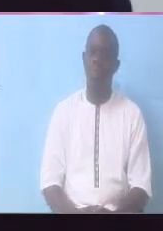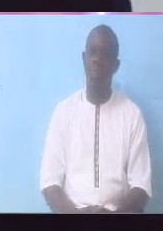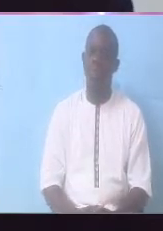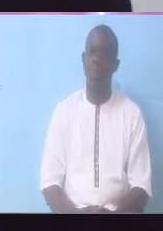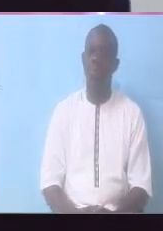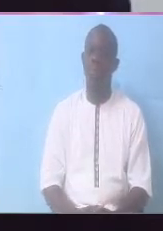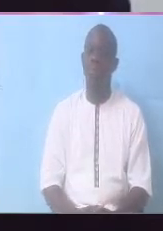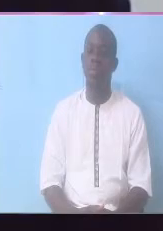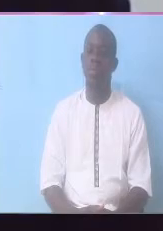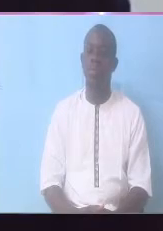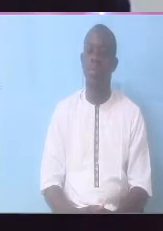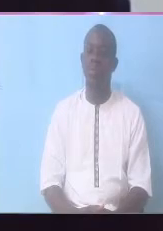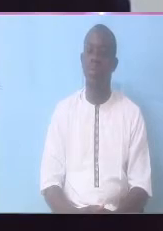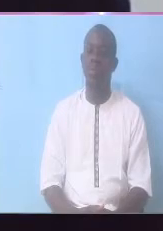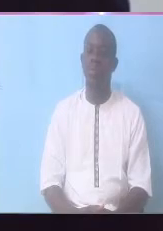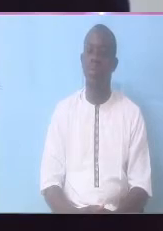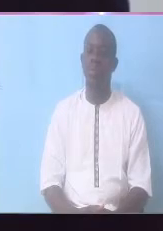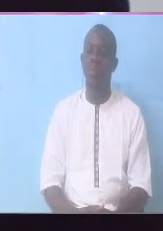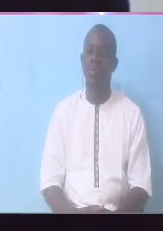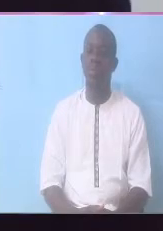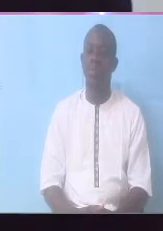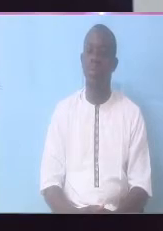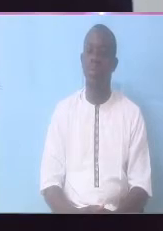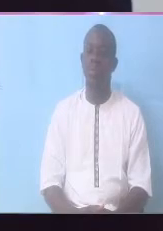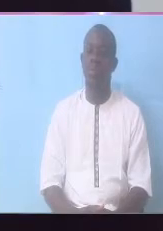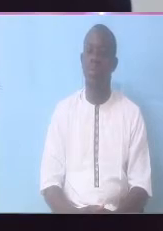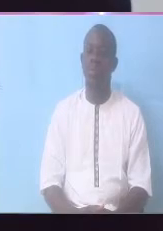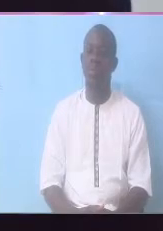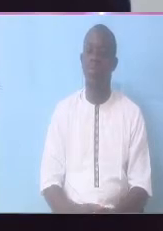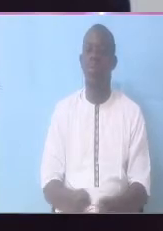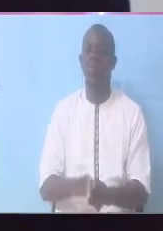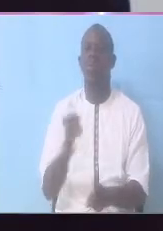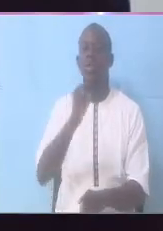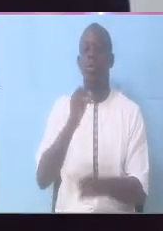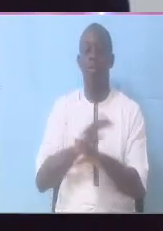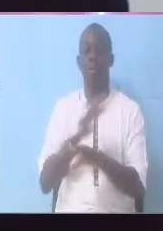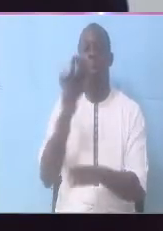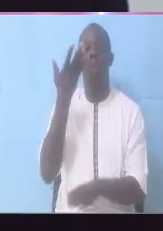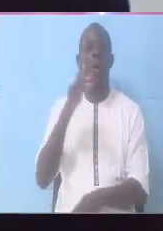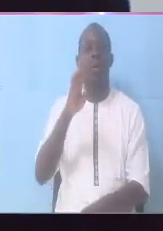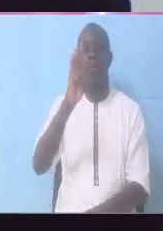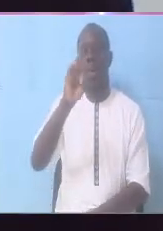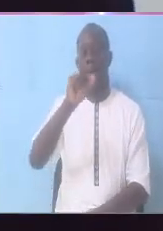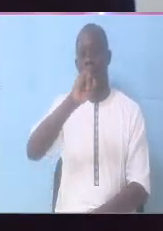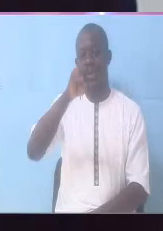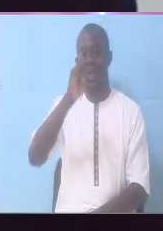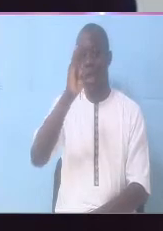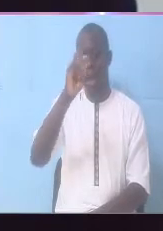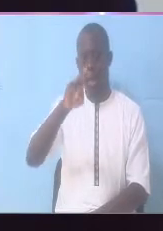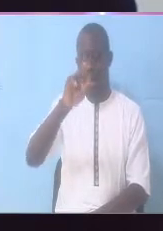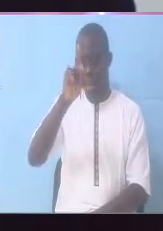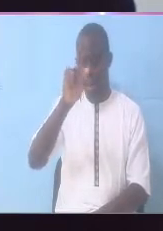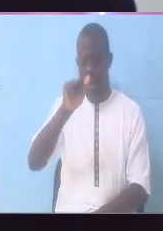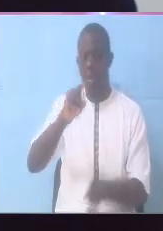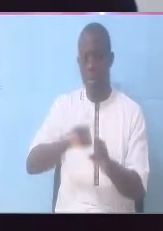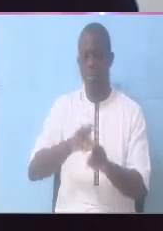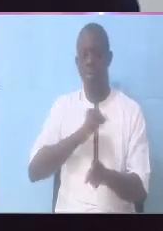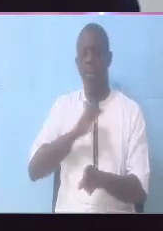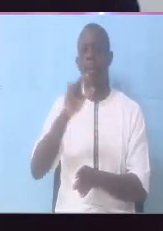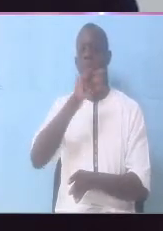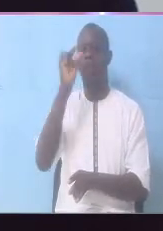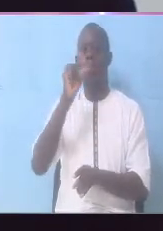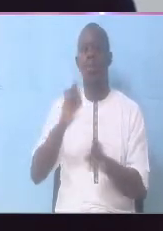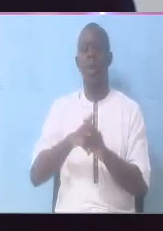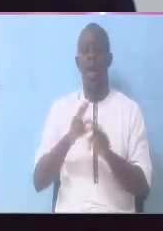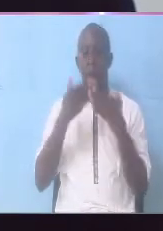suggests, in fact, when Lantombo, when Bajinka name came up, he suggested for them to send military police to go and